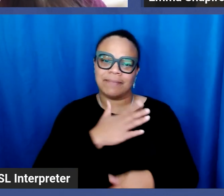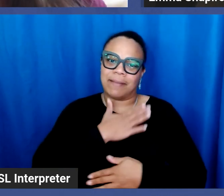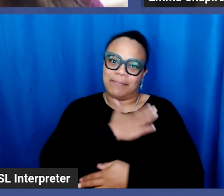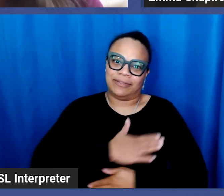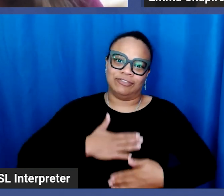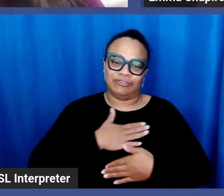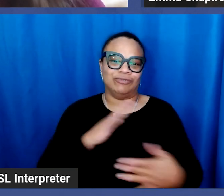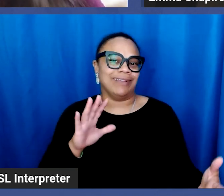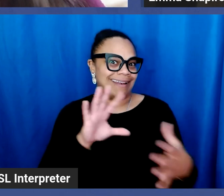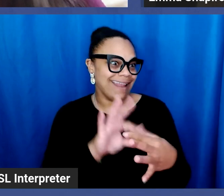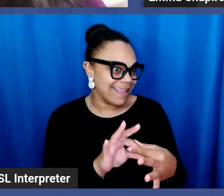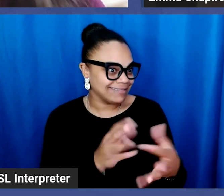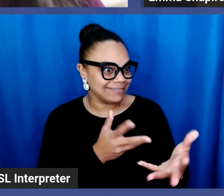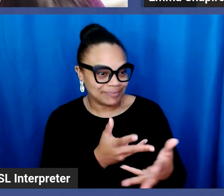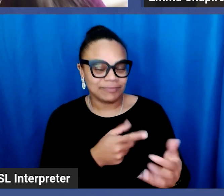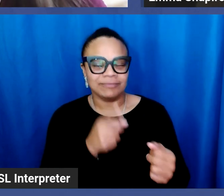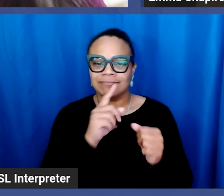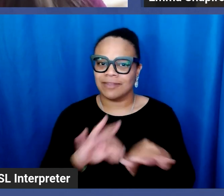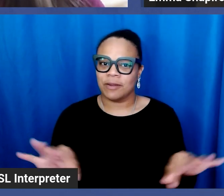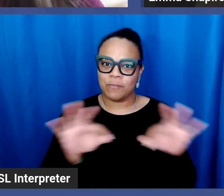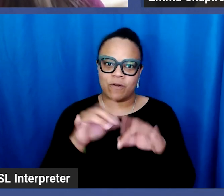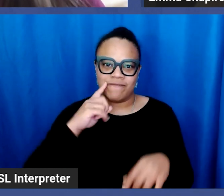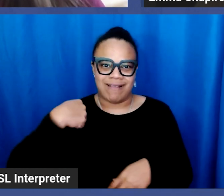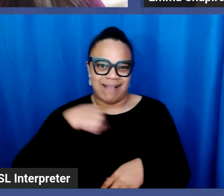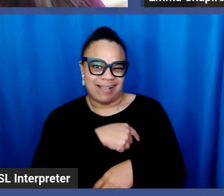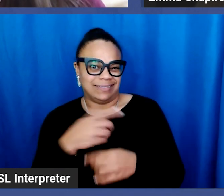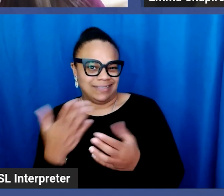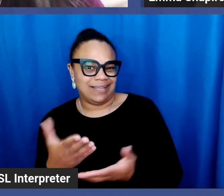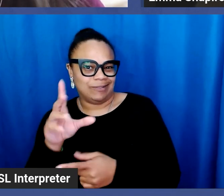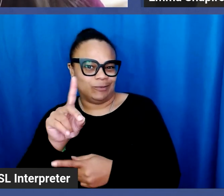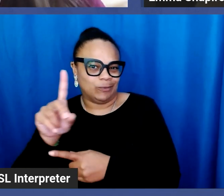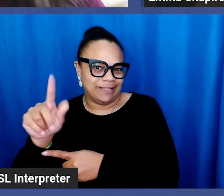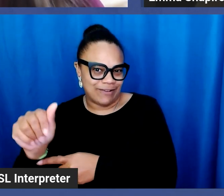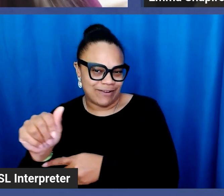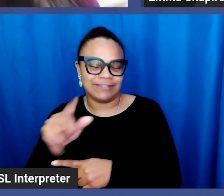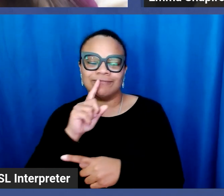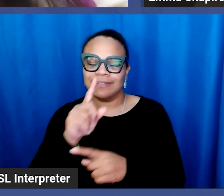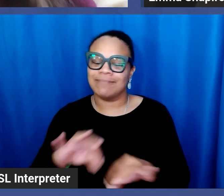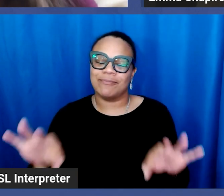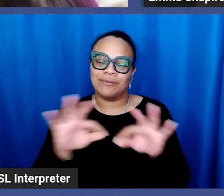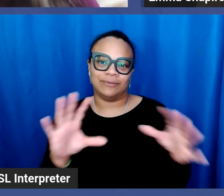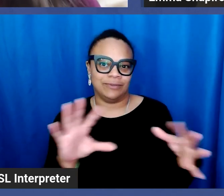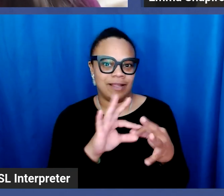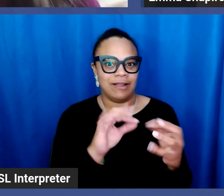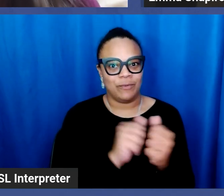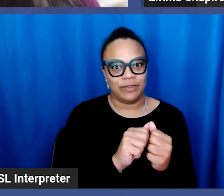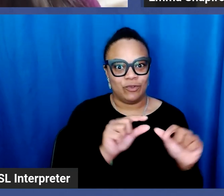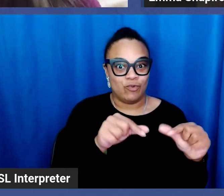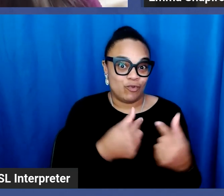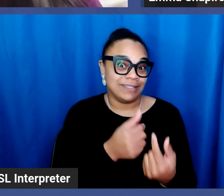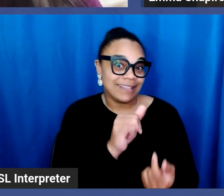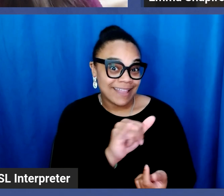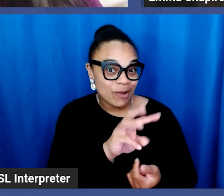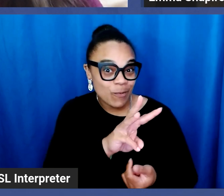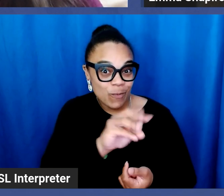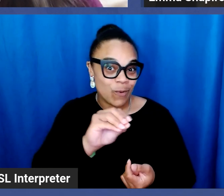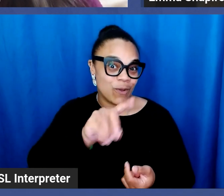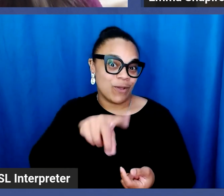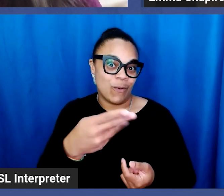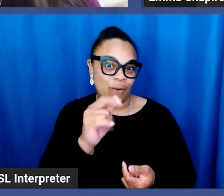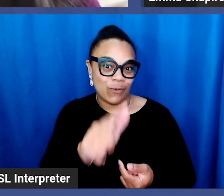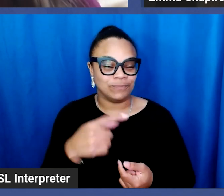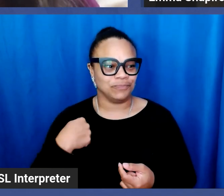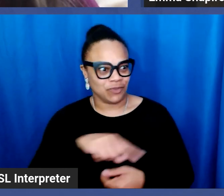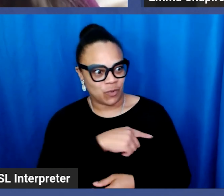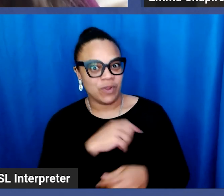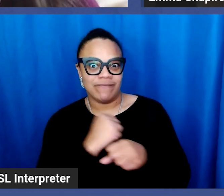to connect. It's really important to us that Don't Delete Art is connecting with groups such as Woodhull. I think that we're fighting the same